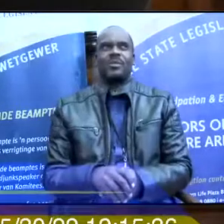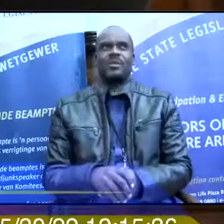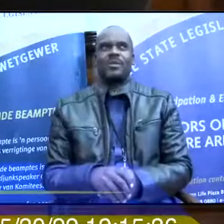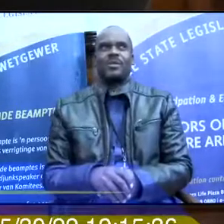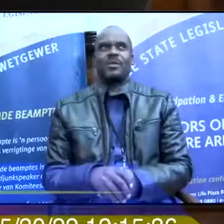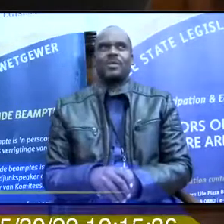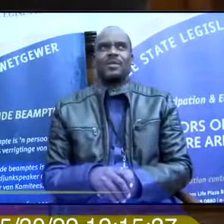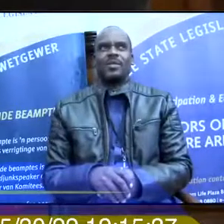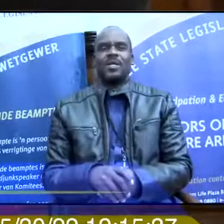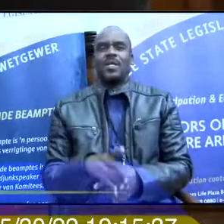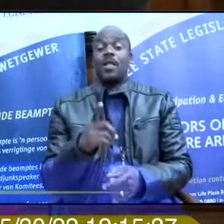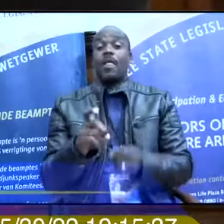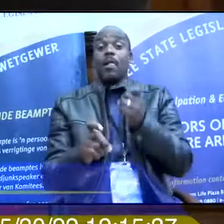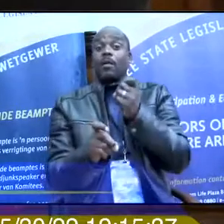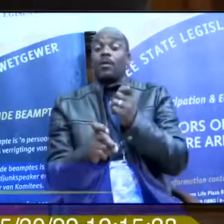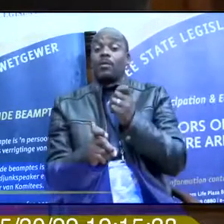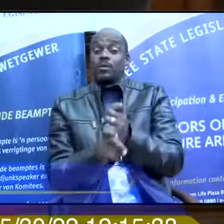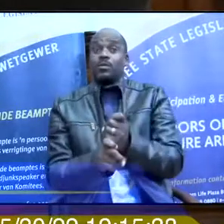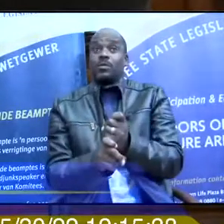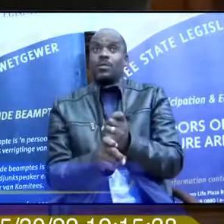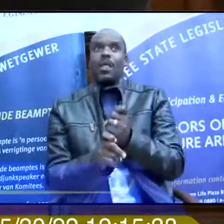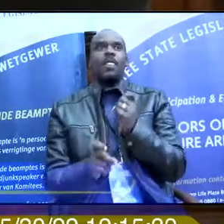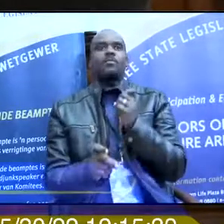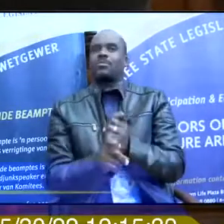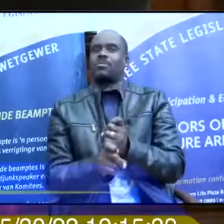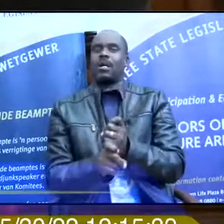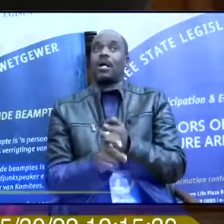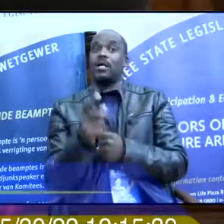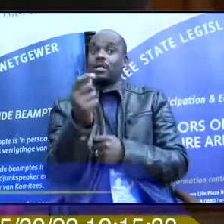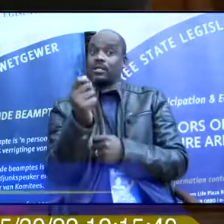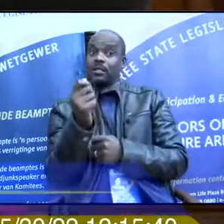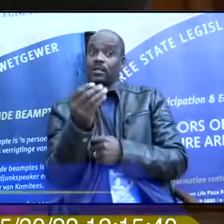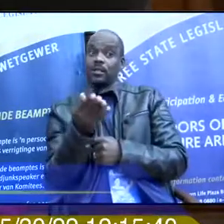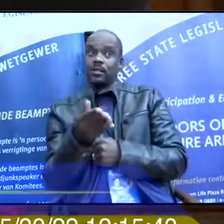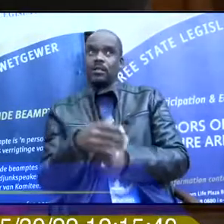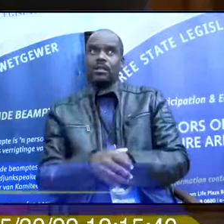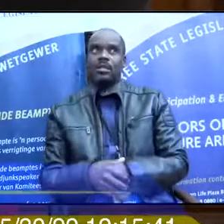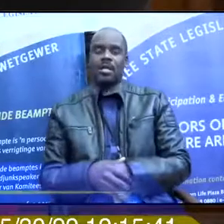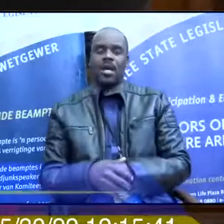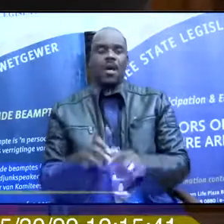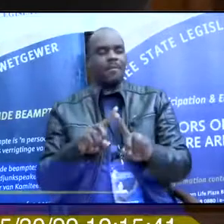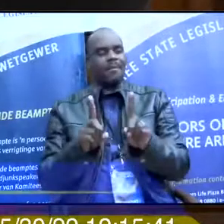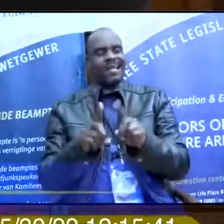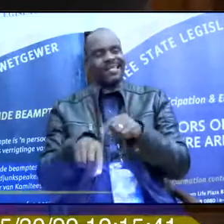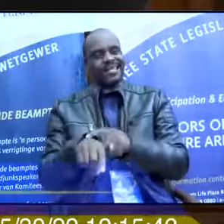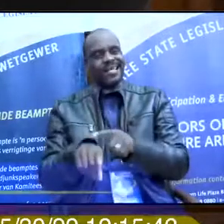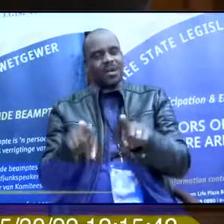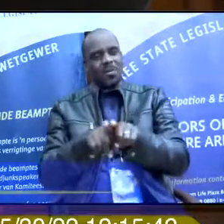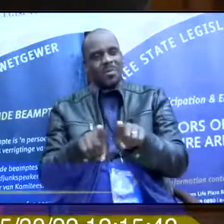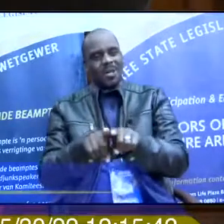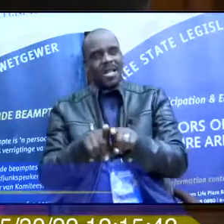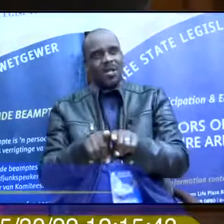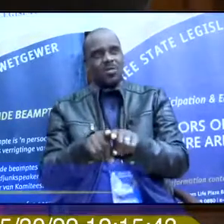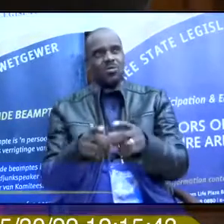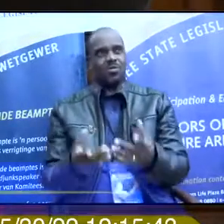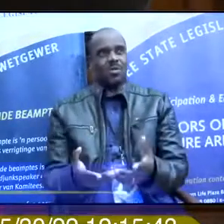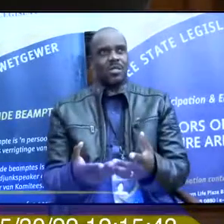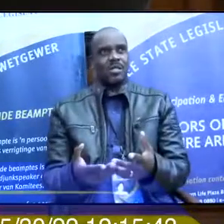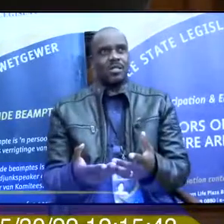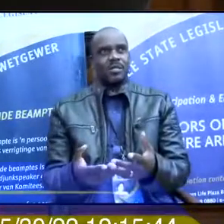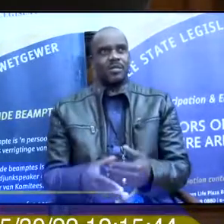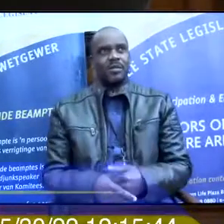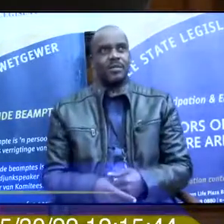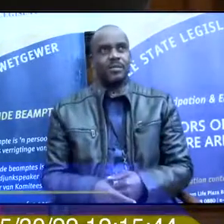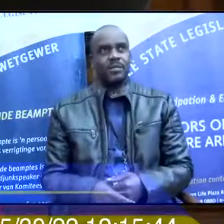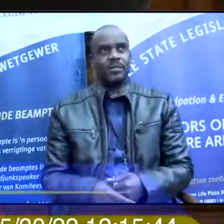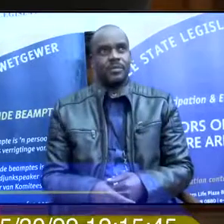they refused that amount but at the same time the person who refuses to give workers that amount of money